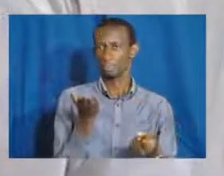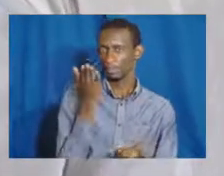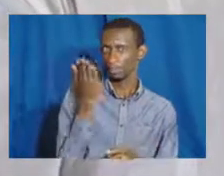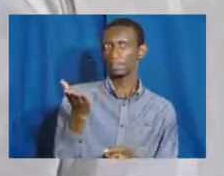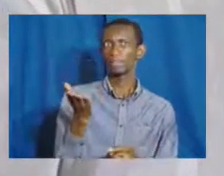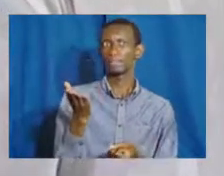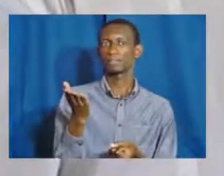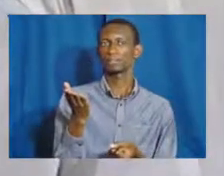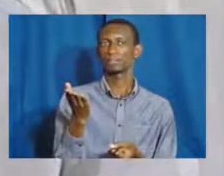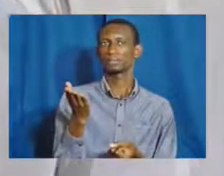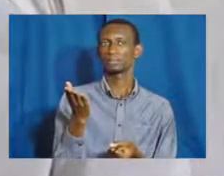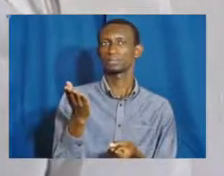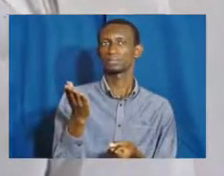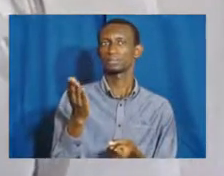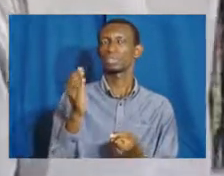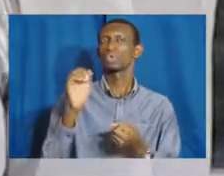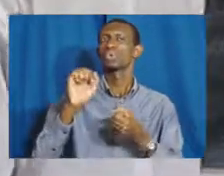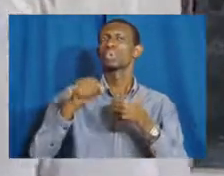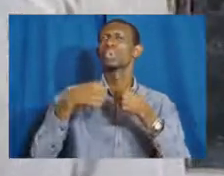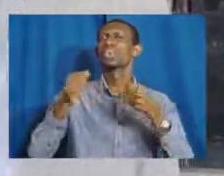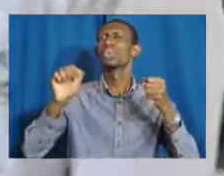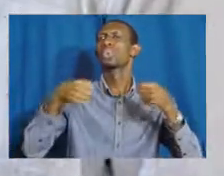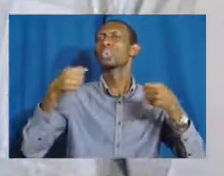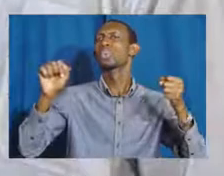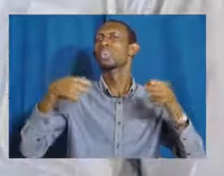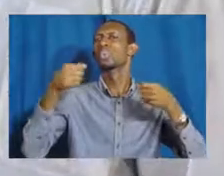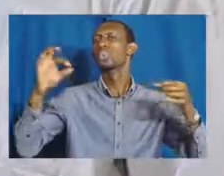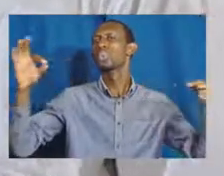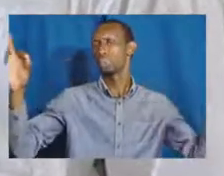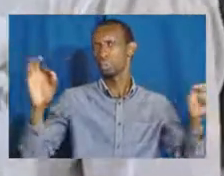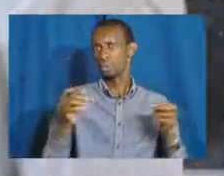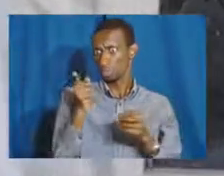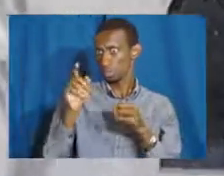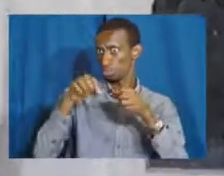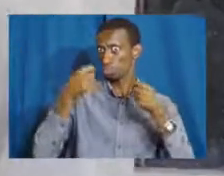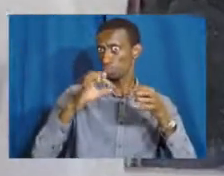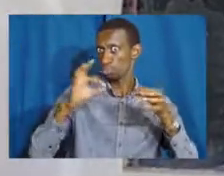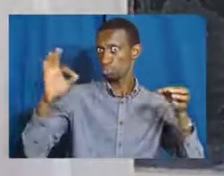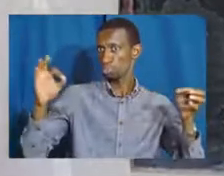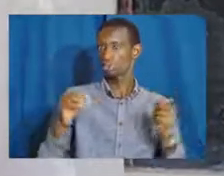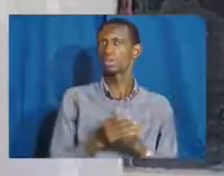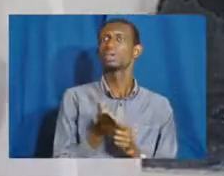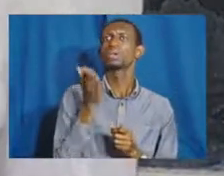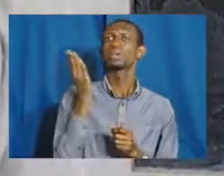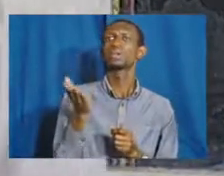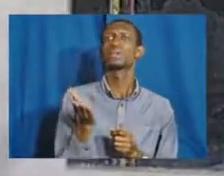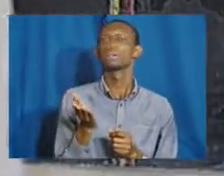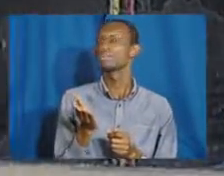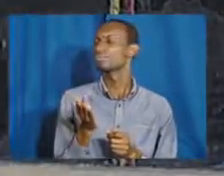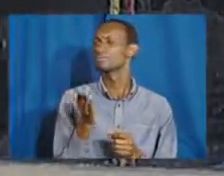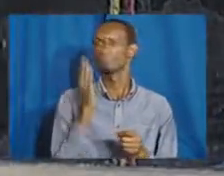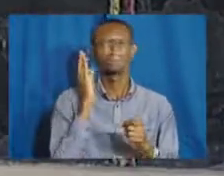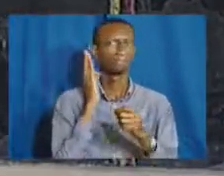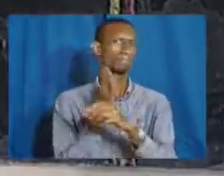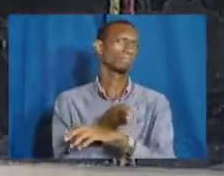infinity, and infinity is not a real number. Are we together? Infinity is not a real number.